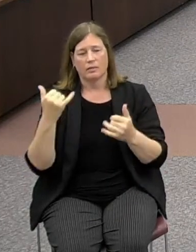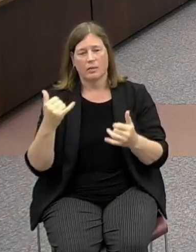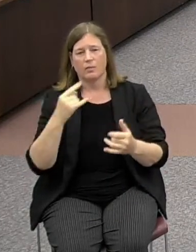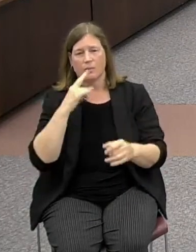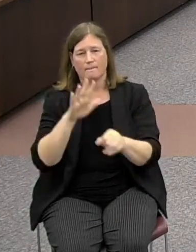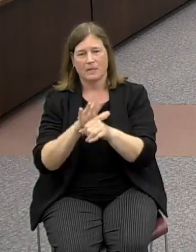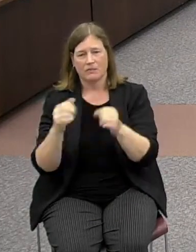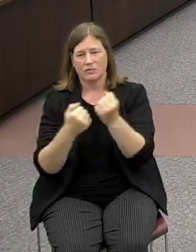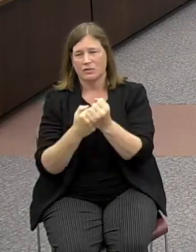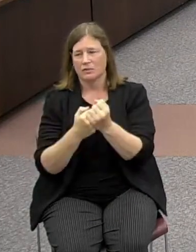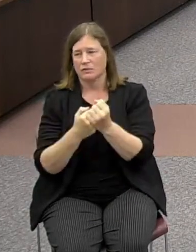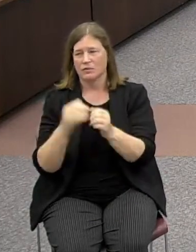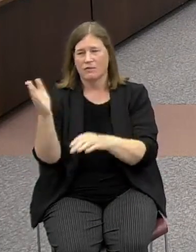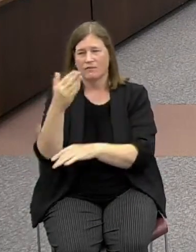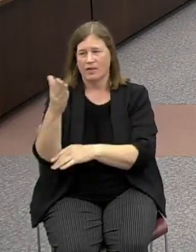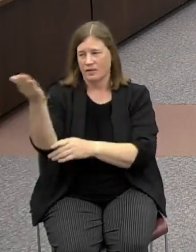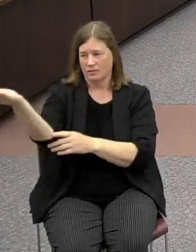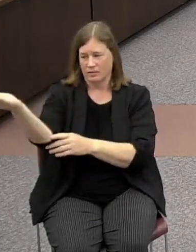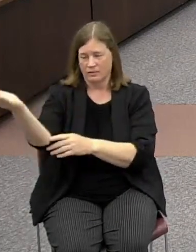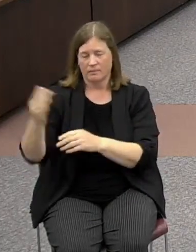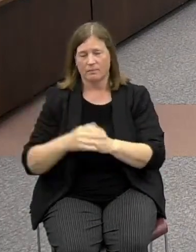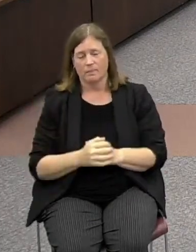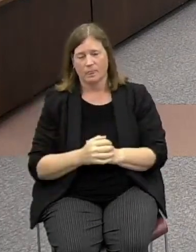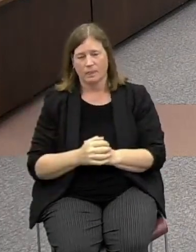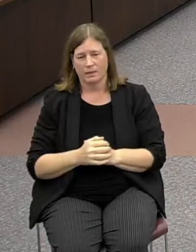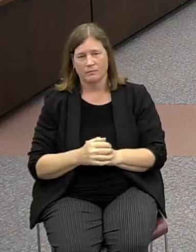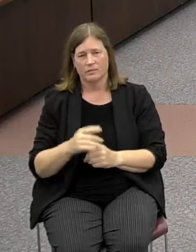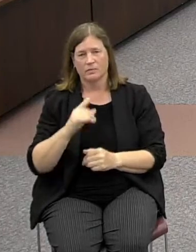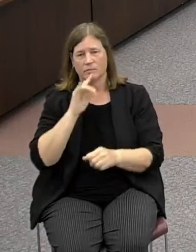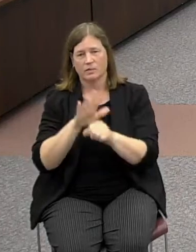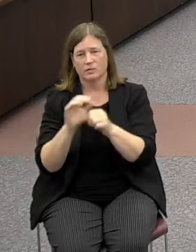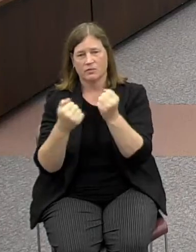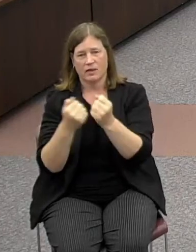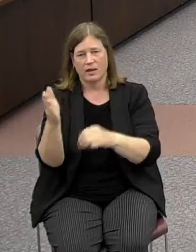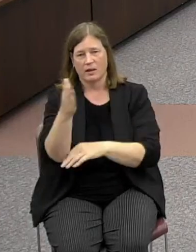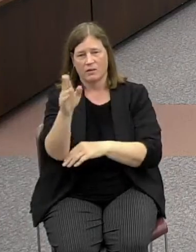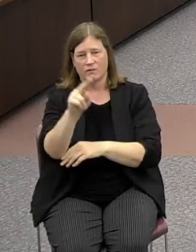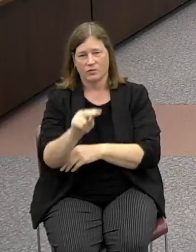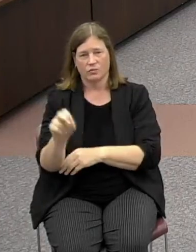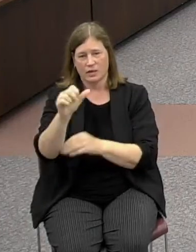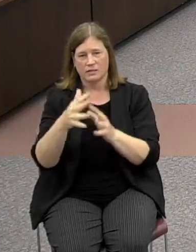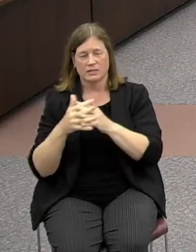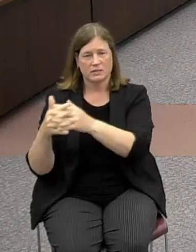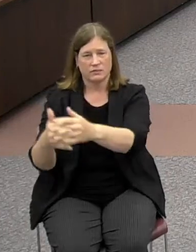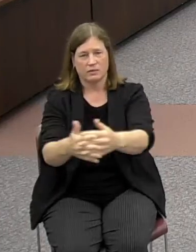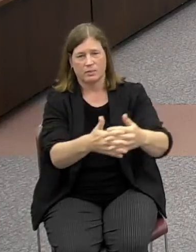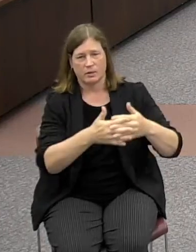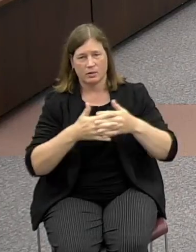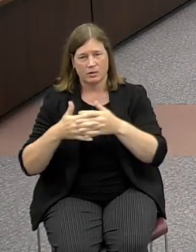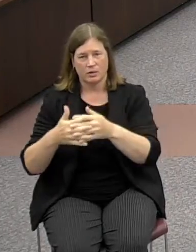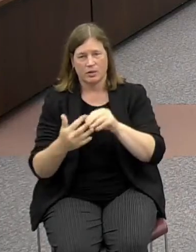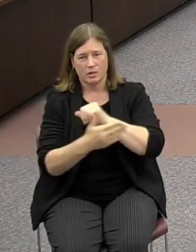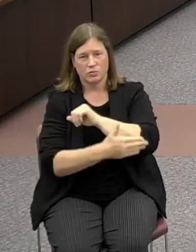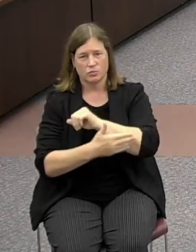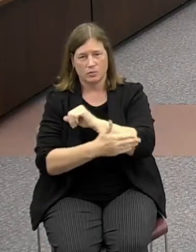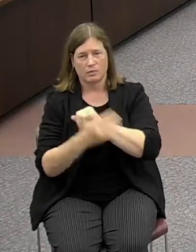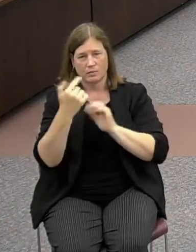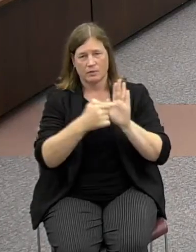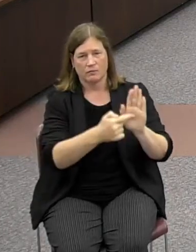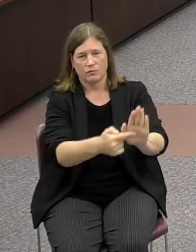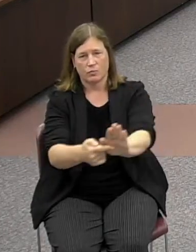flag is behind you and to your left. I pledge allegiance to the flag of the United States of America and